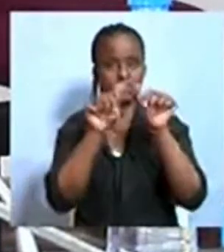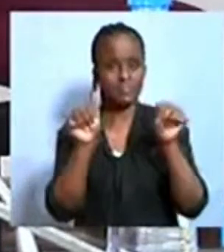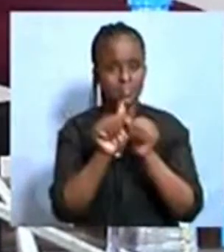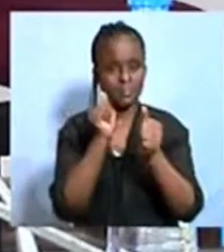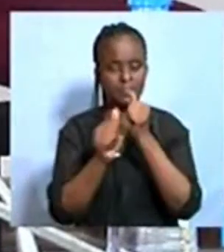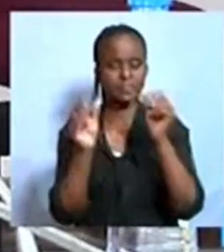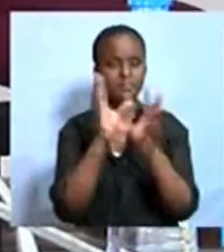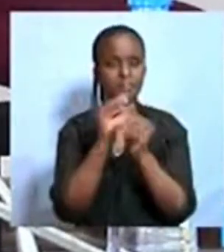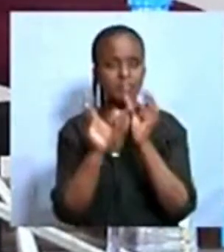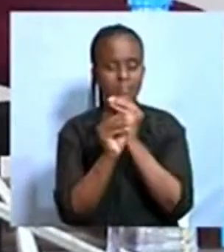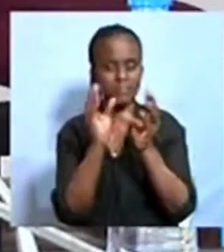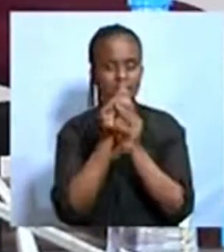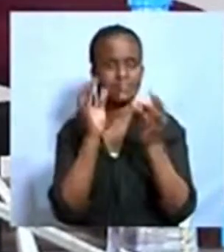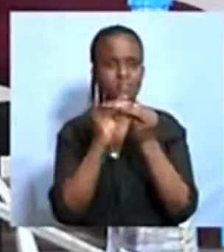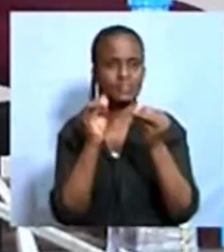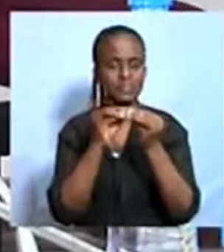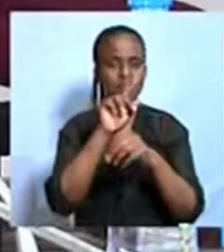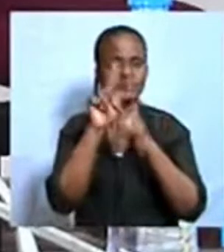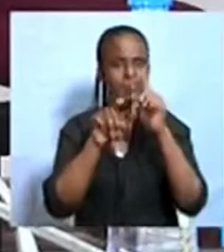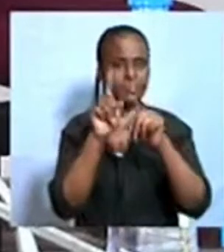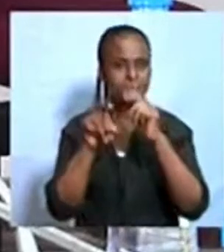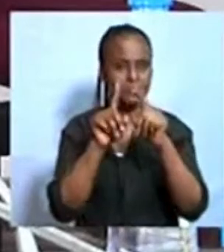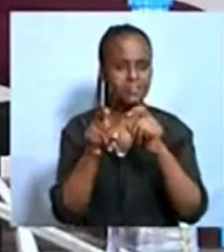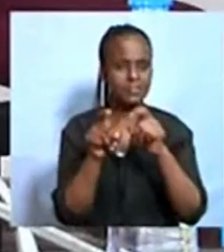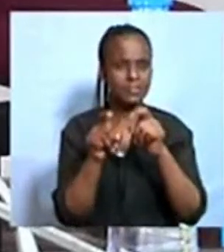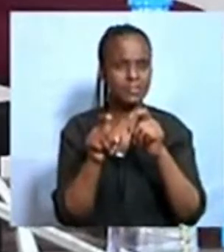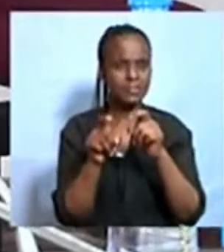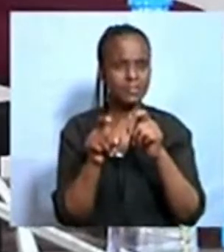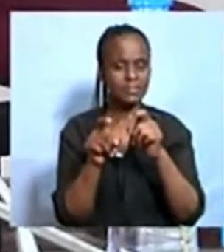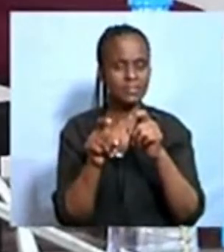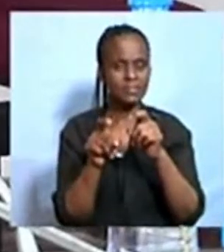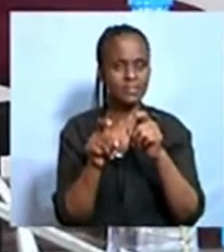missed, I think there's a question on